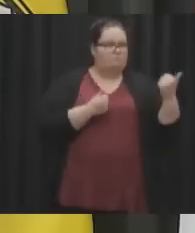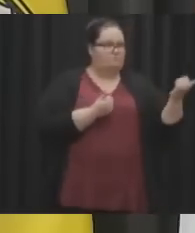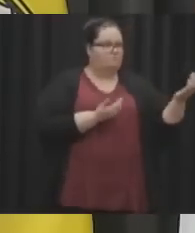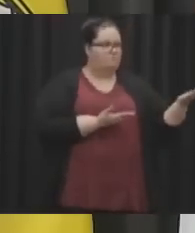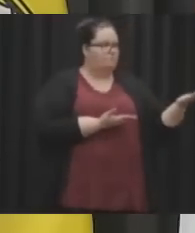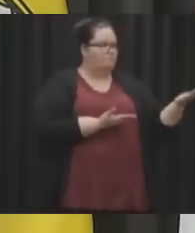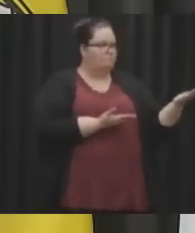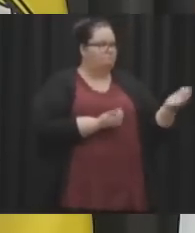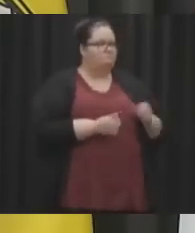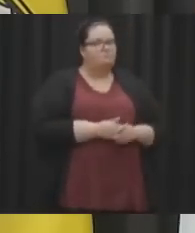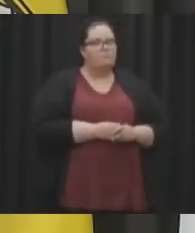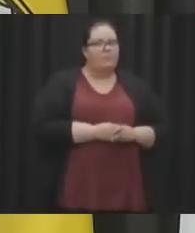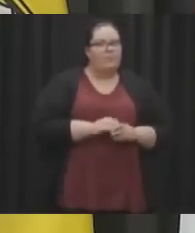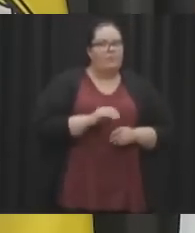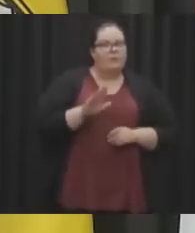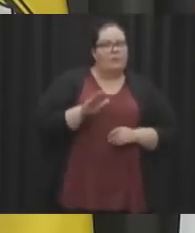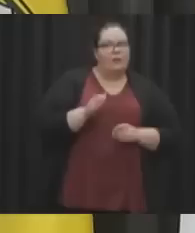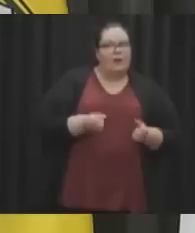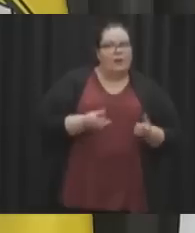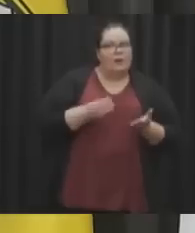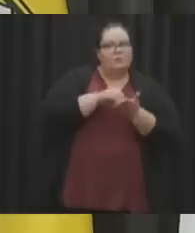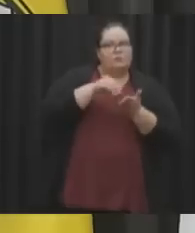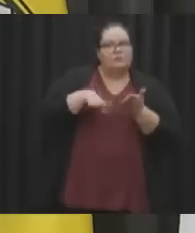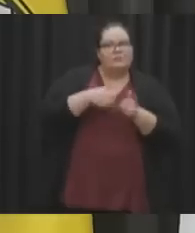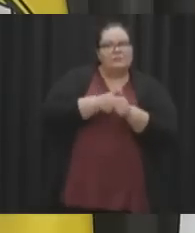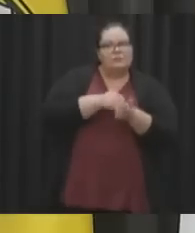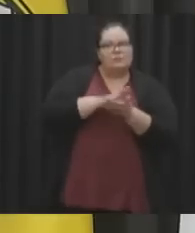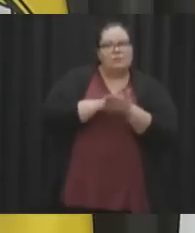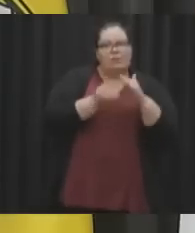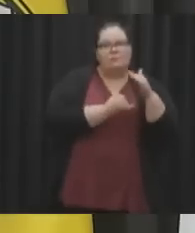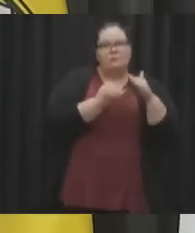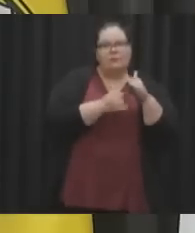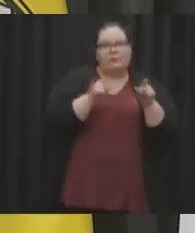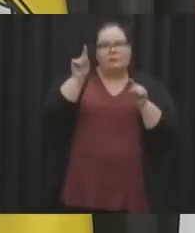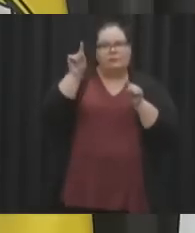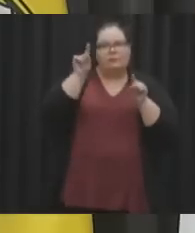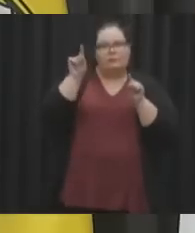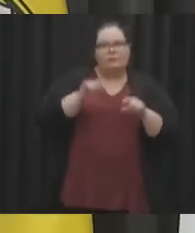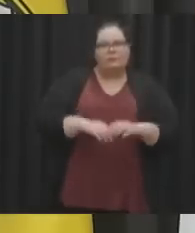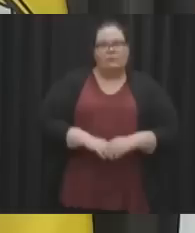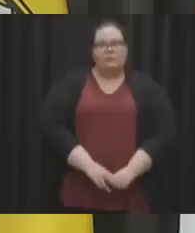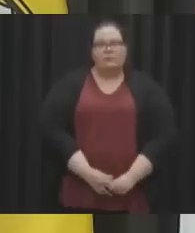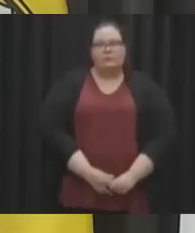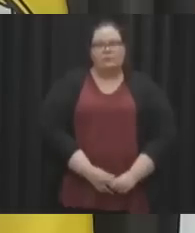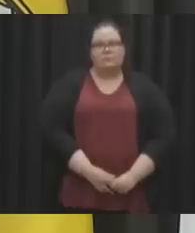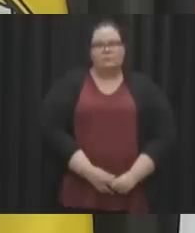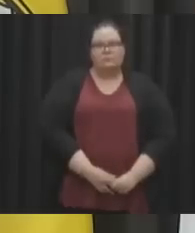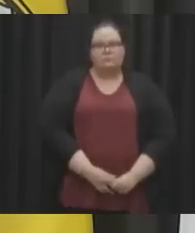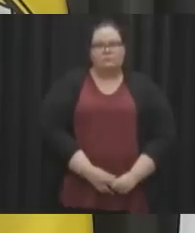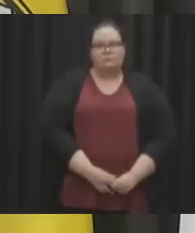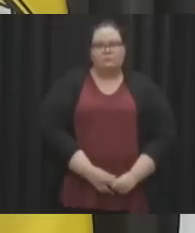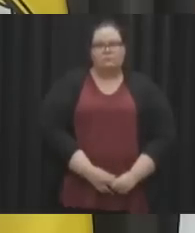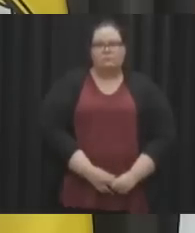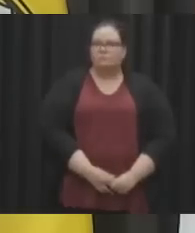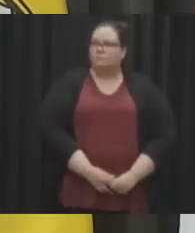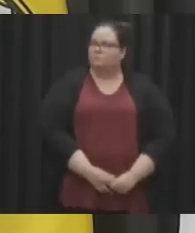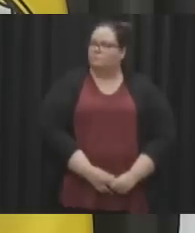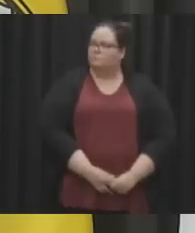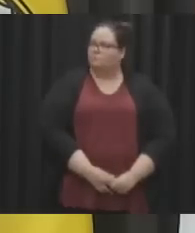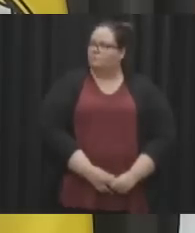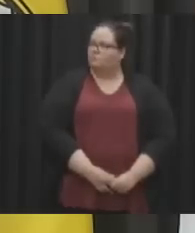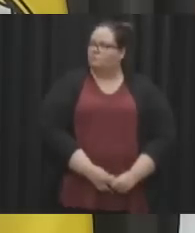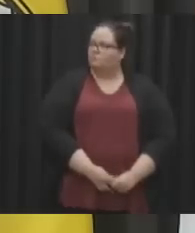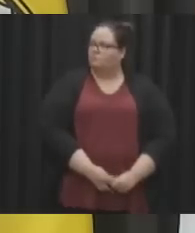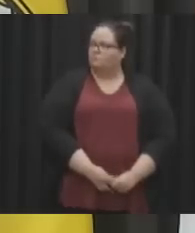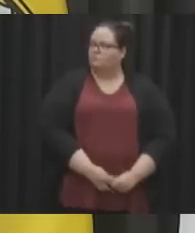those are identified. And the best way to make sure that we get those cases confirmed, whatever they are, is to engage in the contact tracing system as quickly as